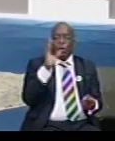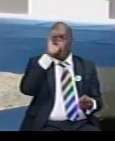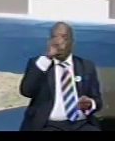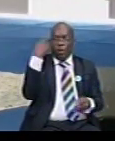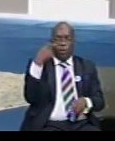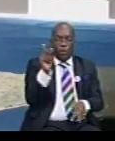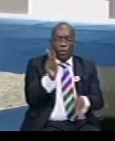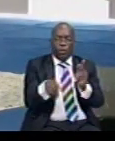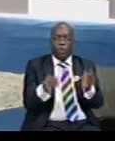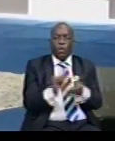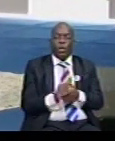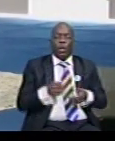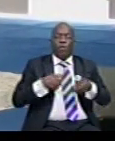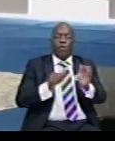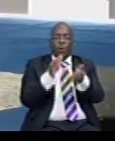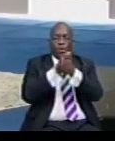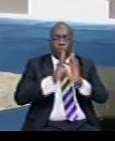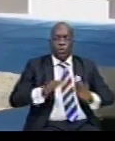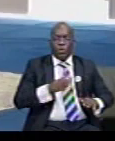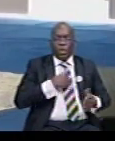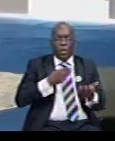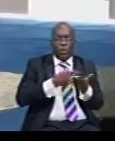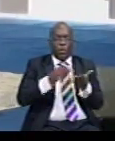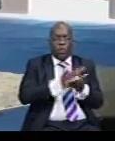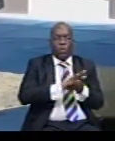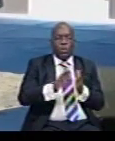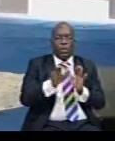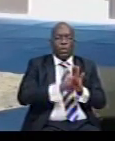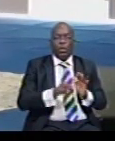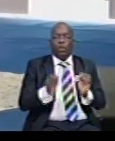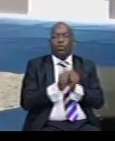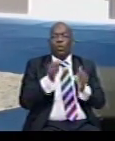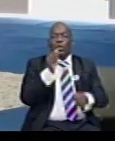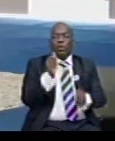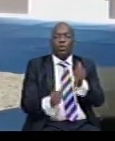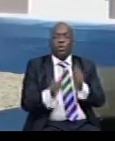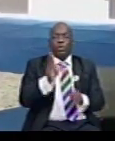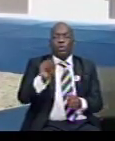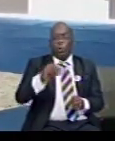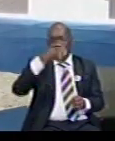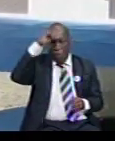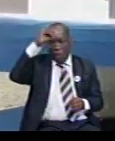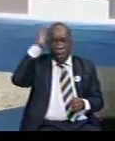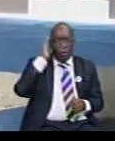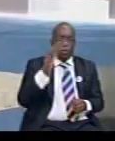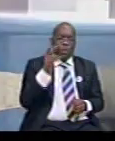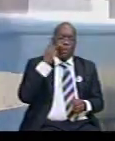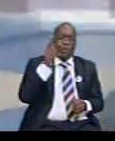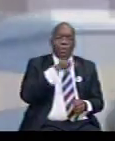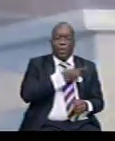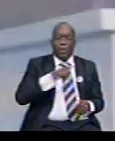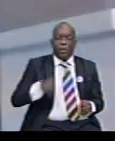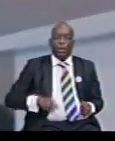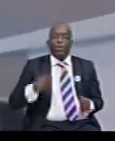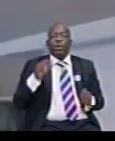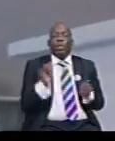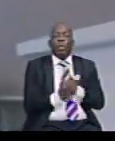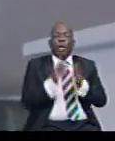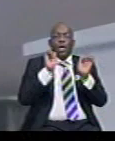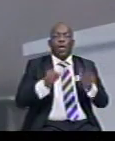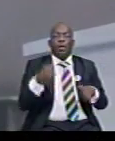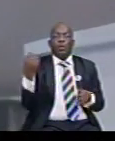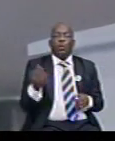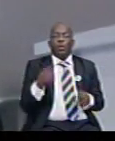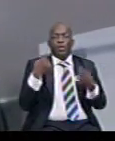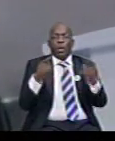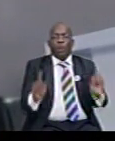peace and holiness, without which no man shall see the Lord. And that can only happen by faith.